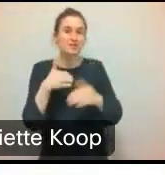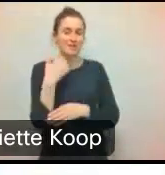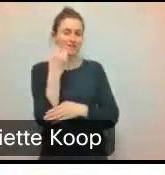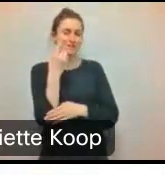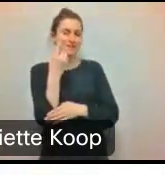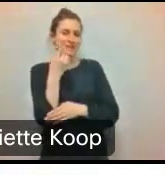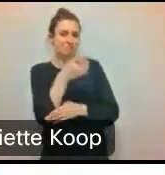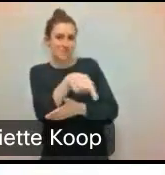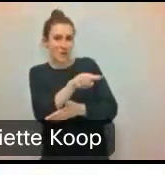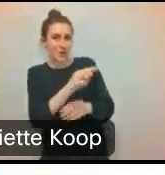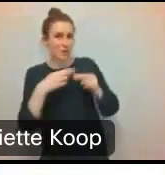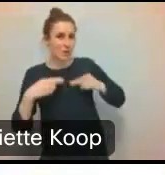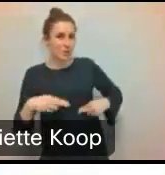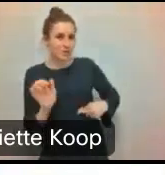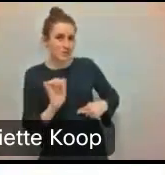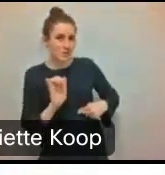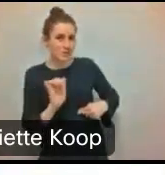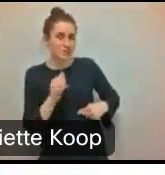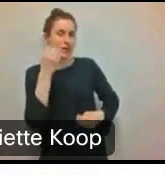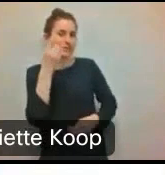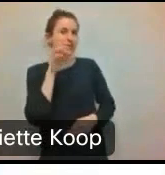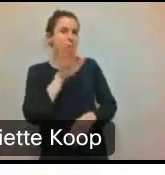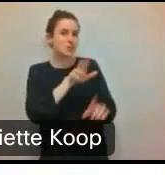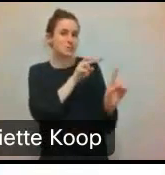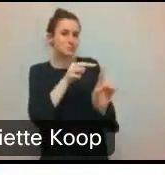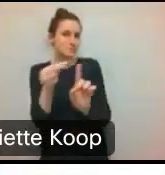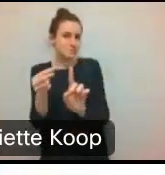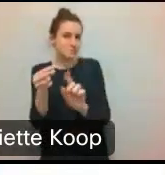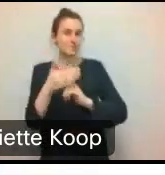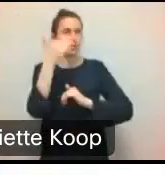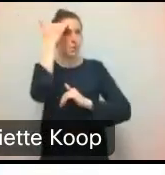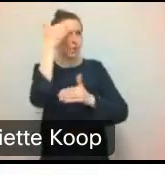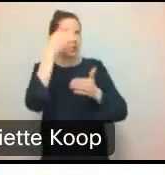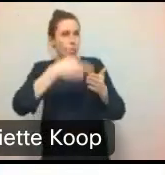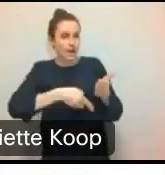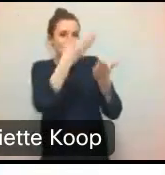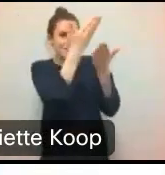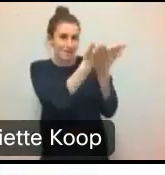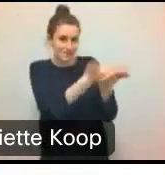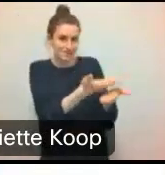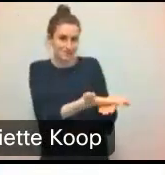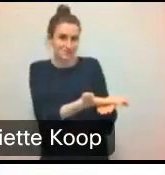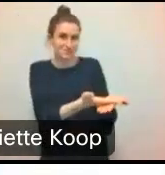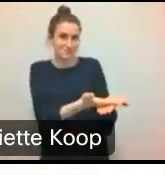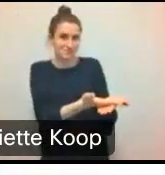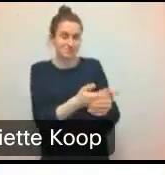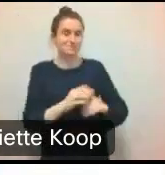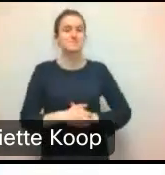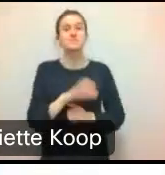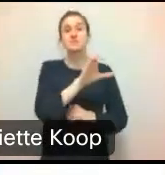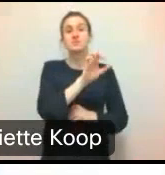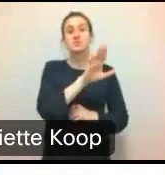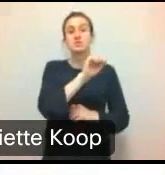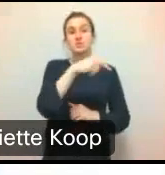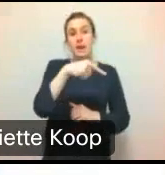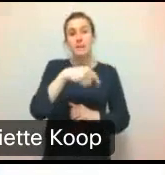they're human beings as well. So know your biases, know what you're trying to confirm. And again, CRAP and SIFT